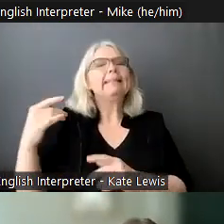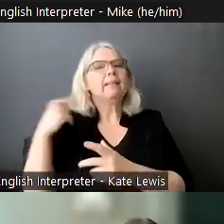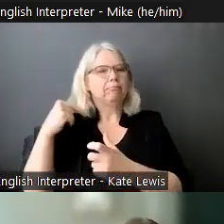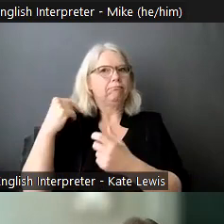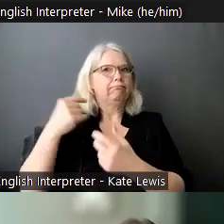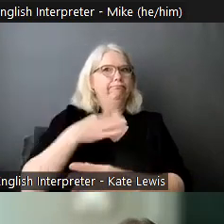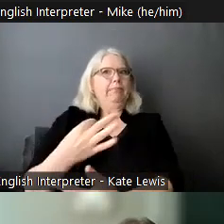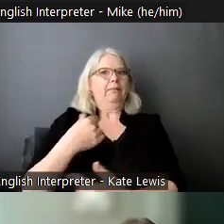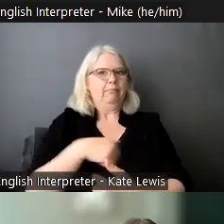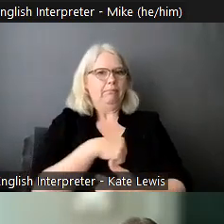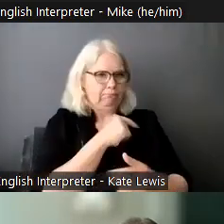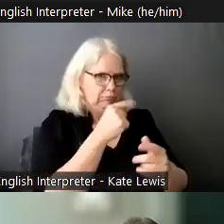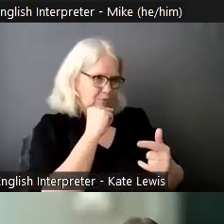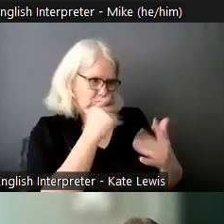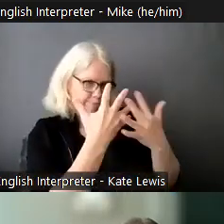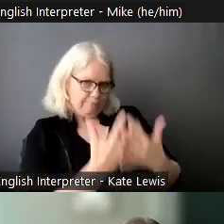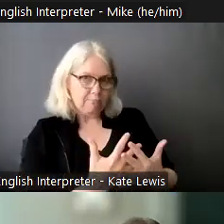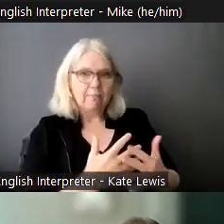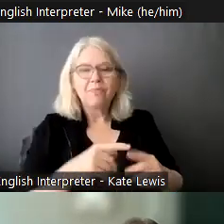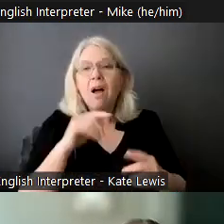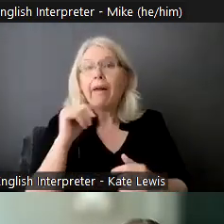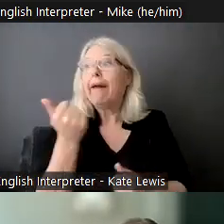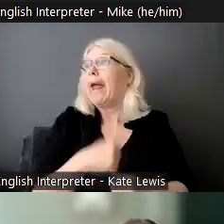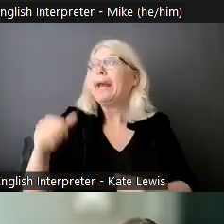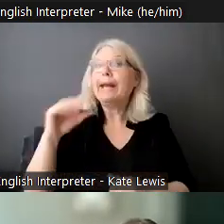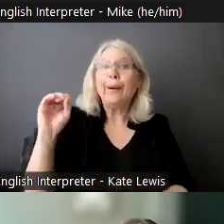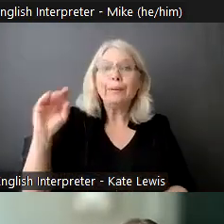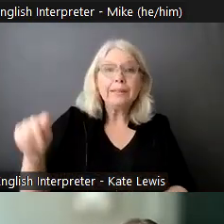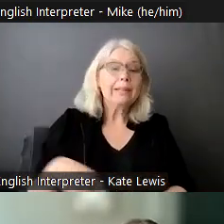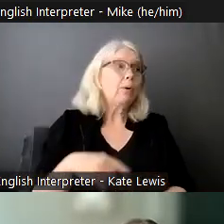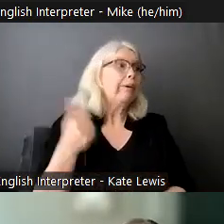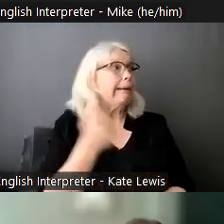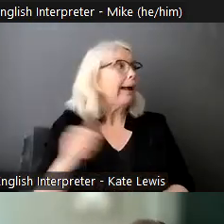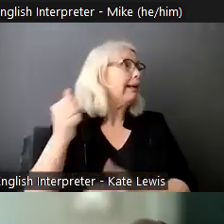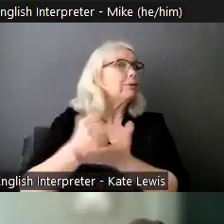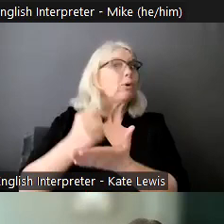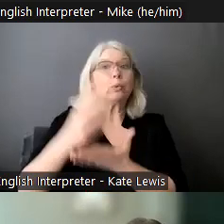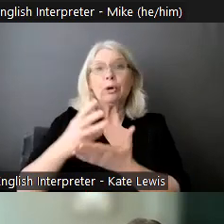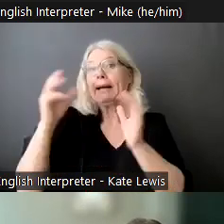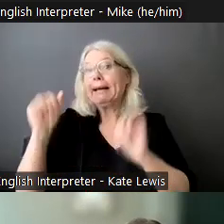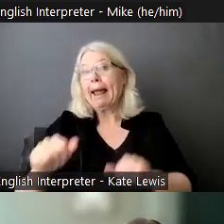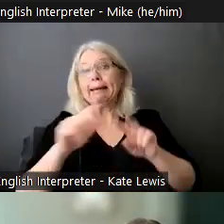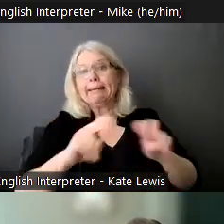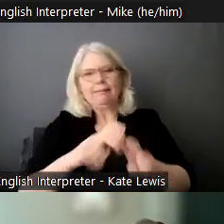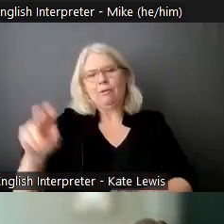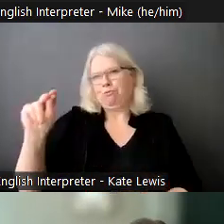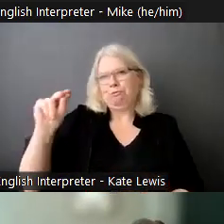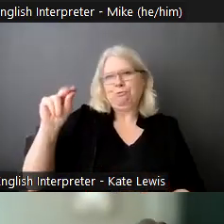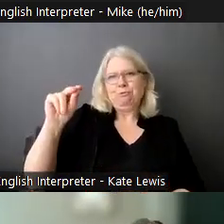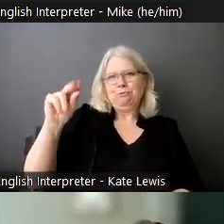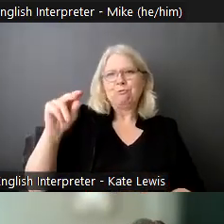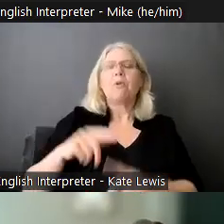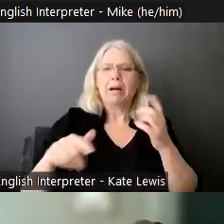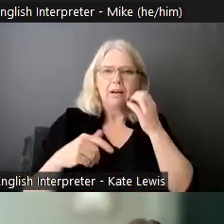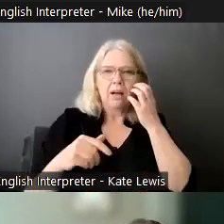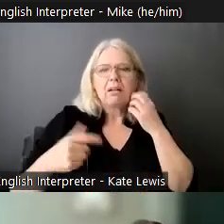all occupational therapists, not all social workers are designated capacity assessors, but all designated capacity assessors